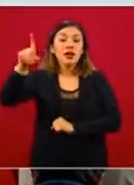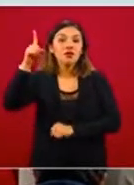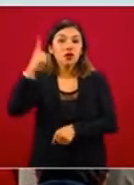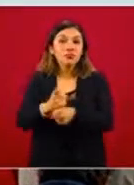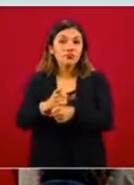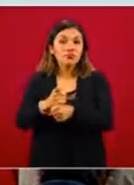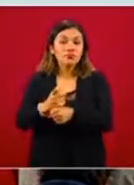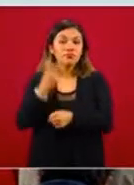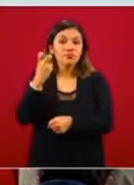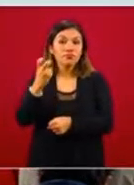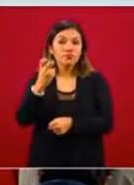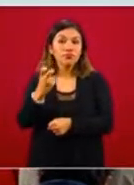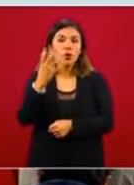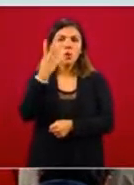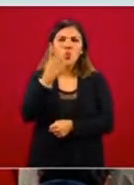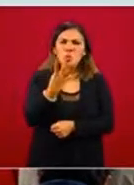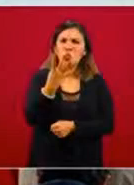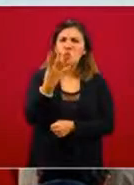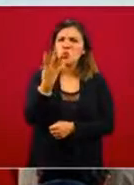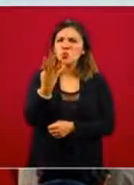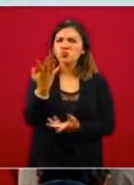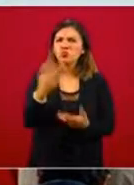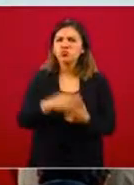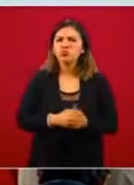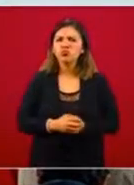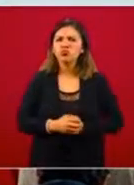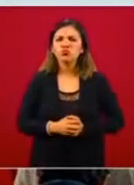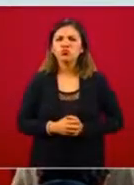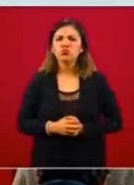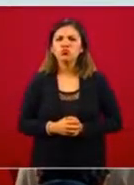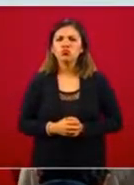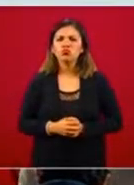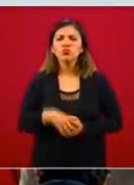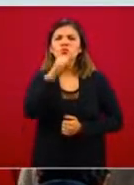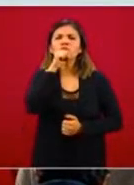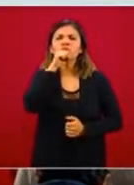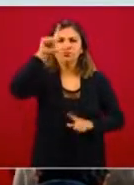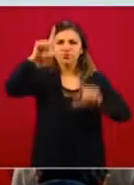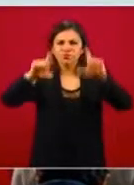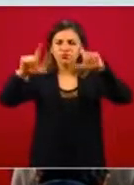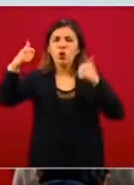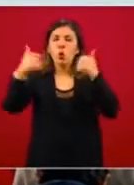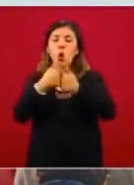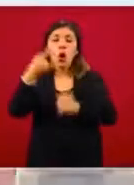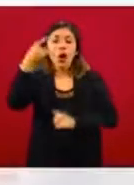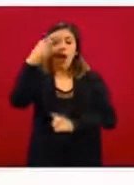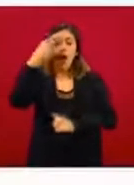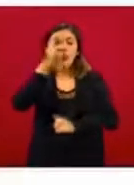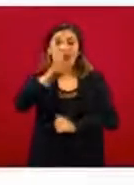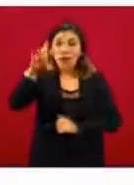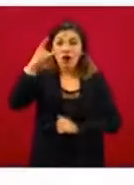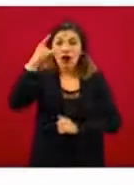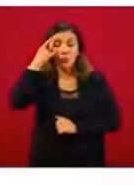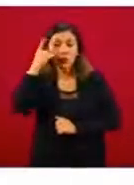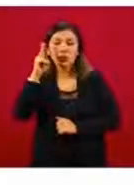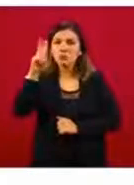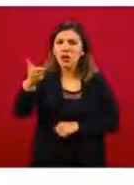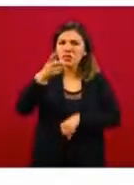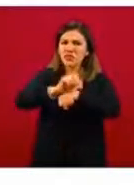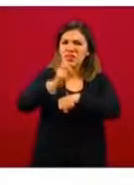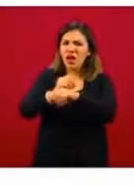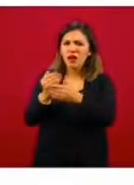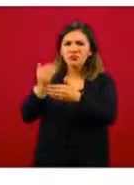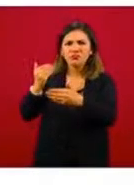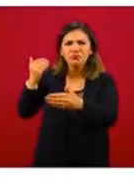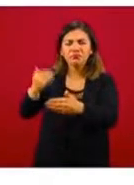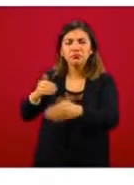Baja California is specifically among these four states. We can see, along with Campeche,